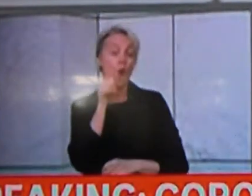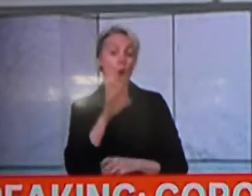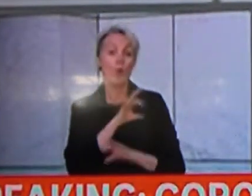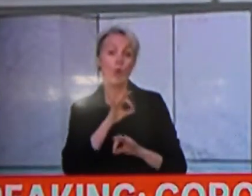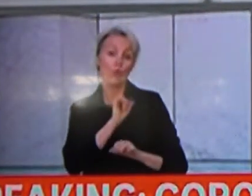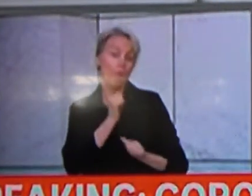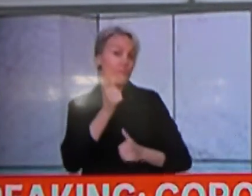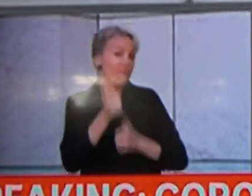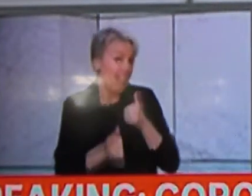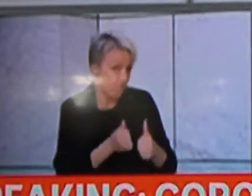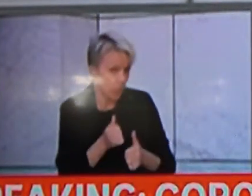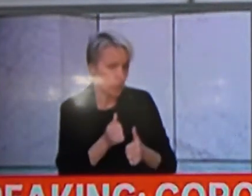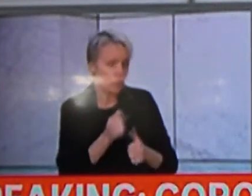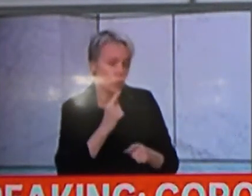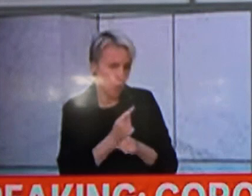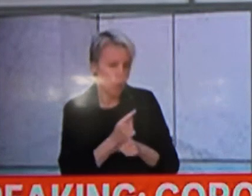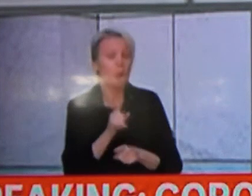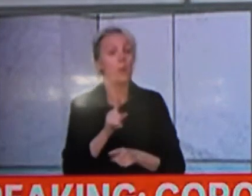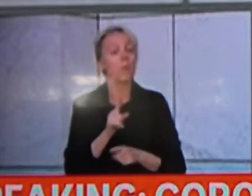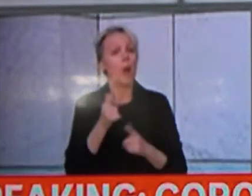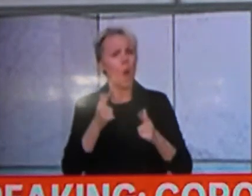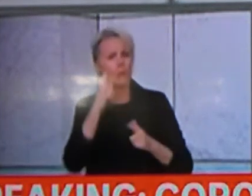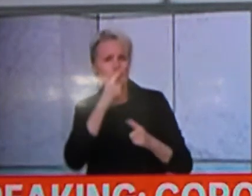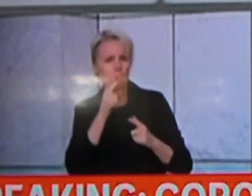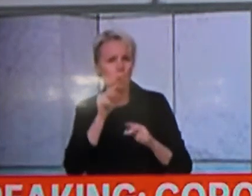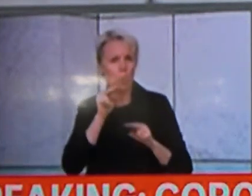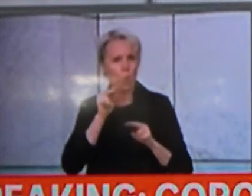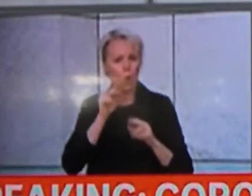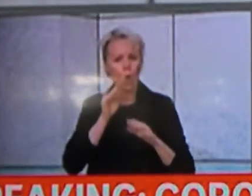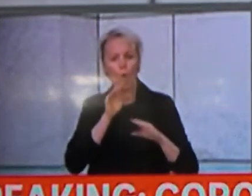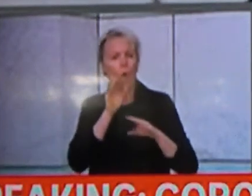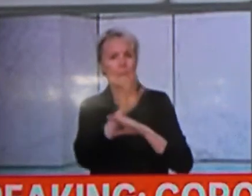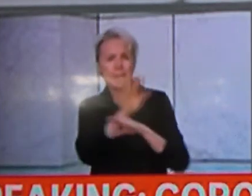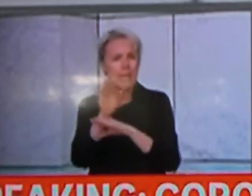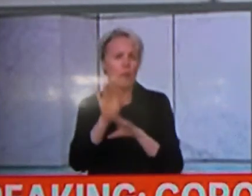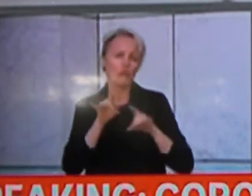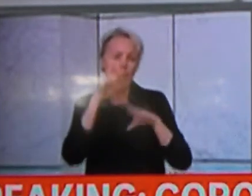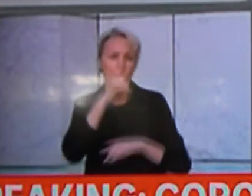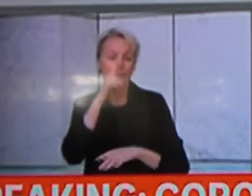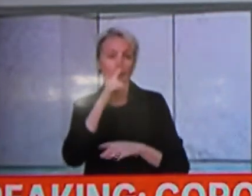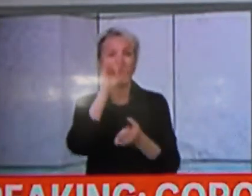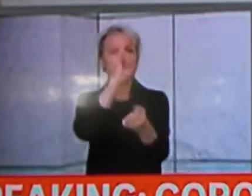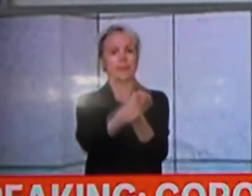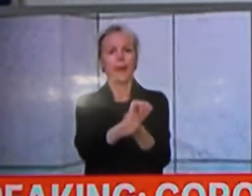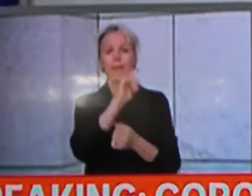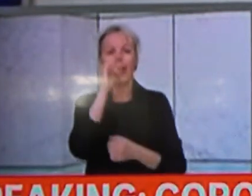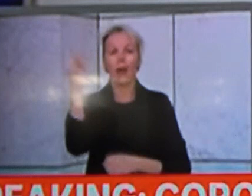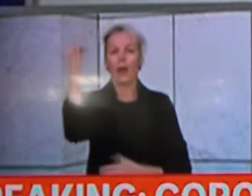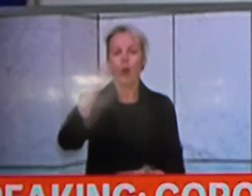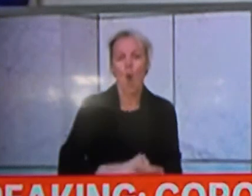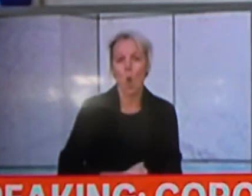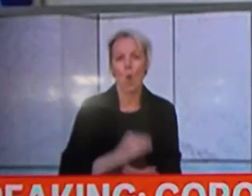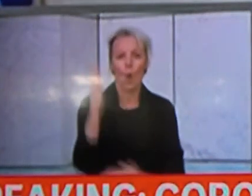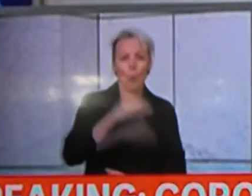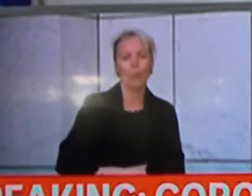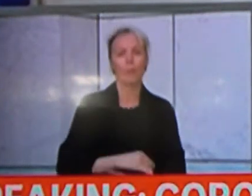but a lot of our viewers have been in touch on Twitter. They're Australians who are overseas. They can't get commercial flights home. They're quite anxious about getting back